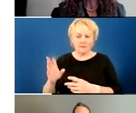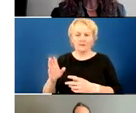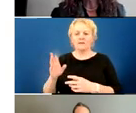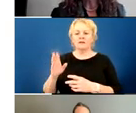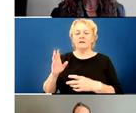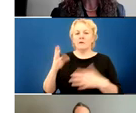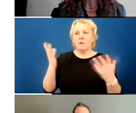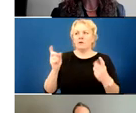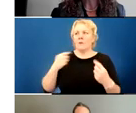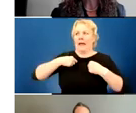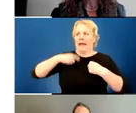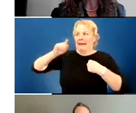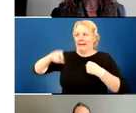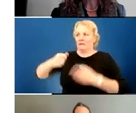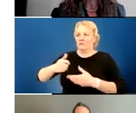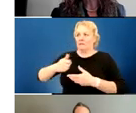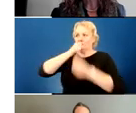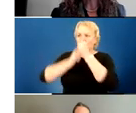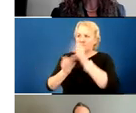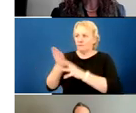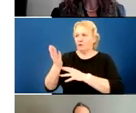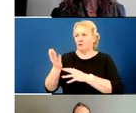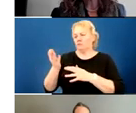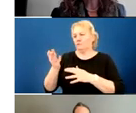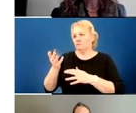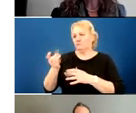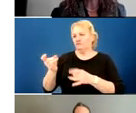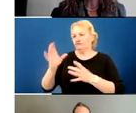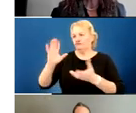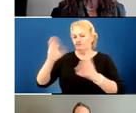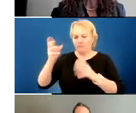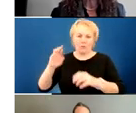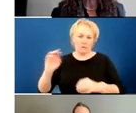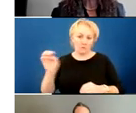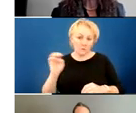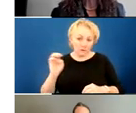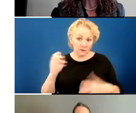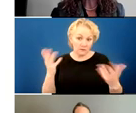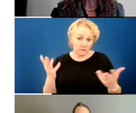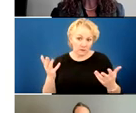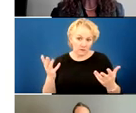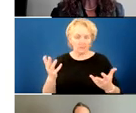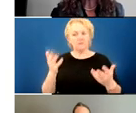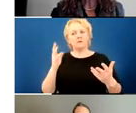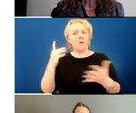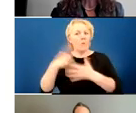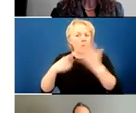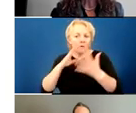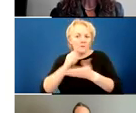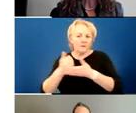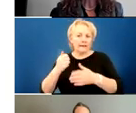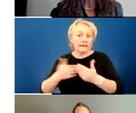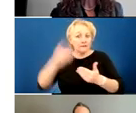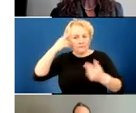what do I need to help survive during an emergency or a disaster that's going to make it a little bit easier.